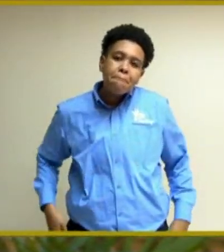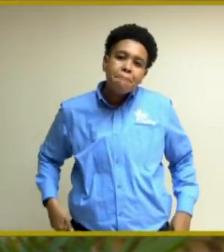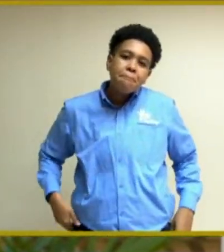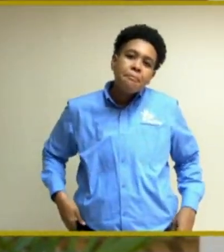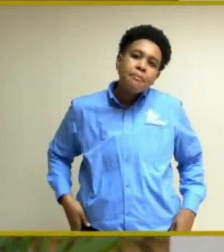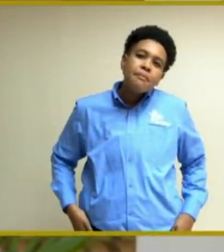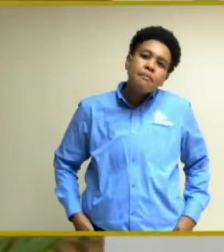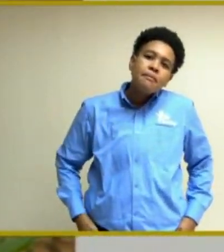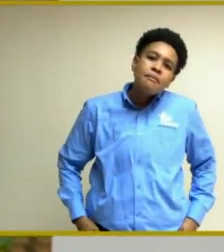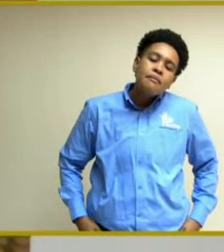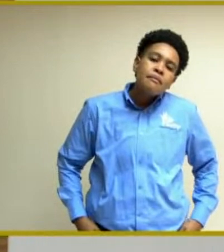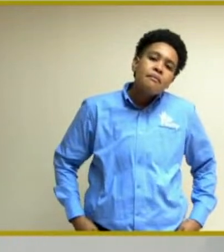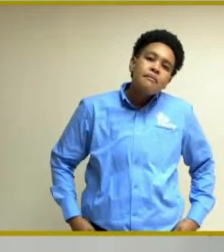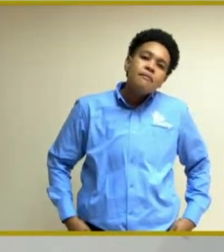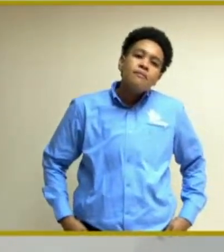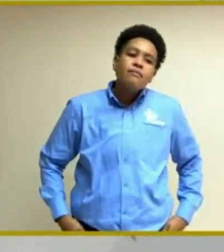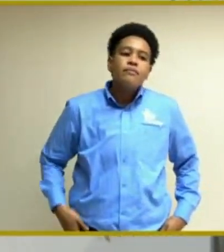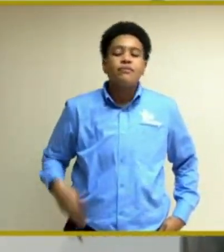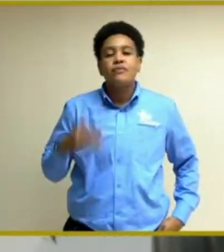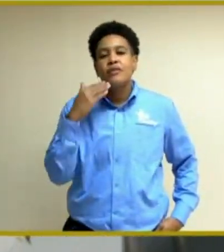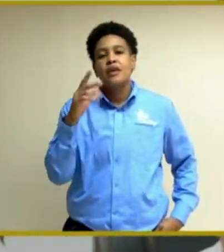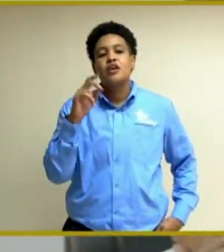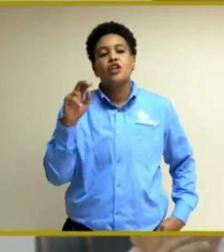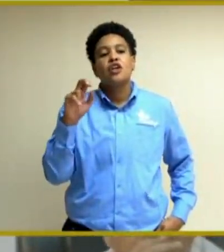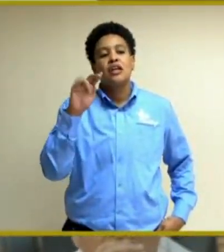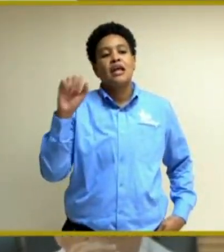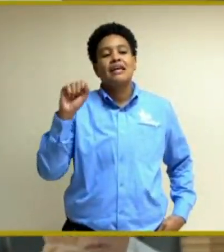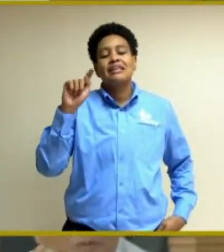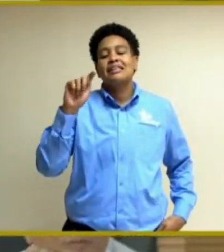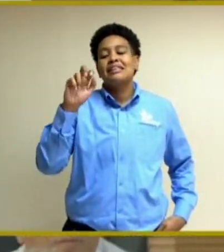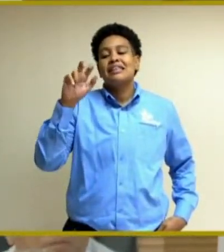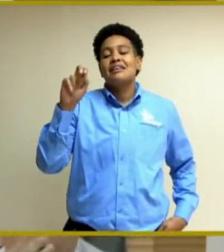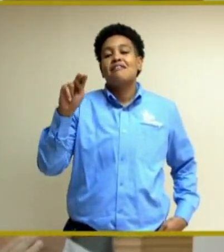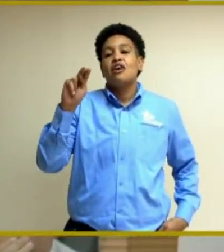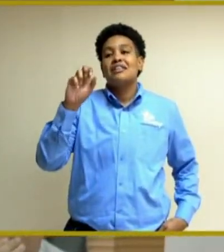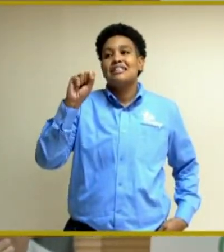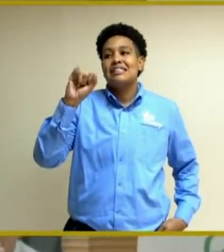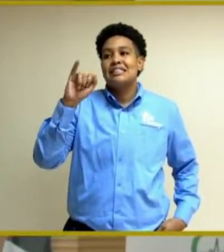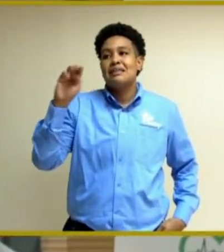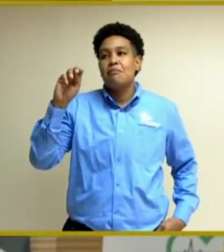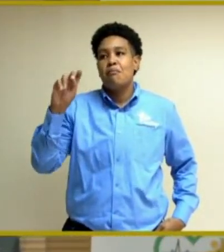Thank you very much, Dr. Reines. We're going to go to Stevion Simmons from Nationwide.